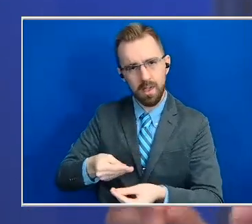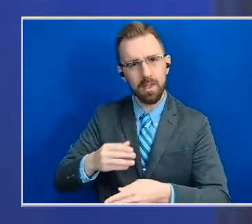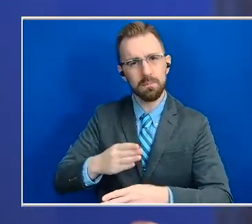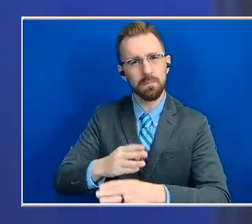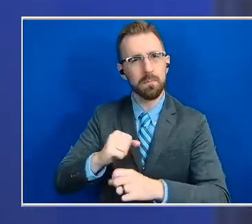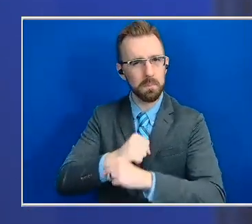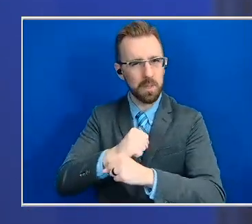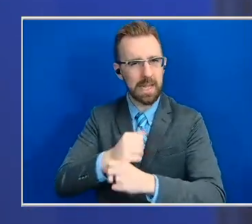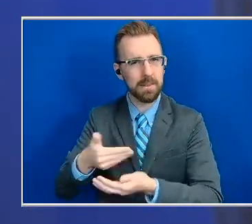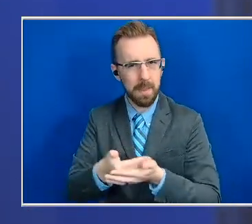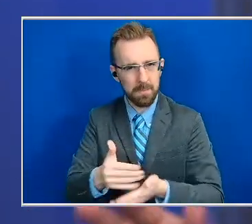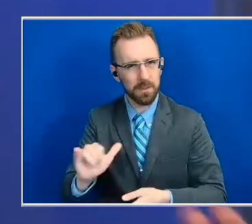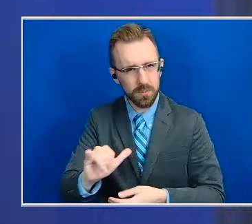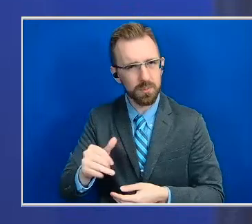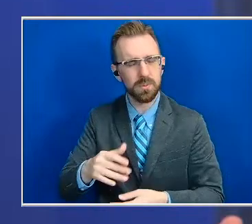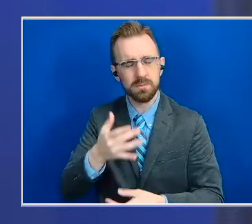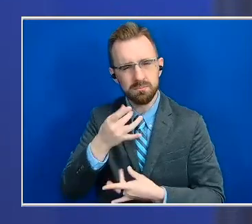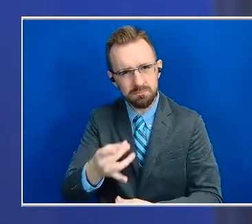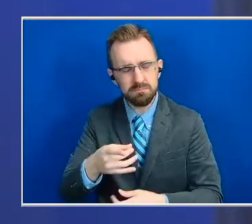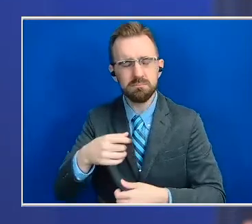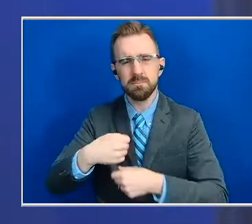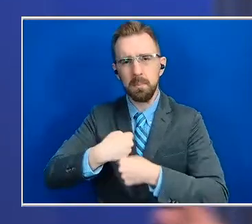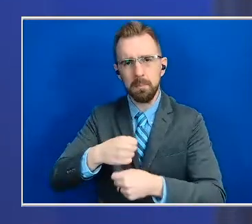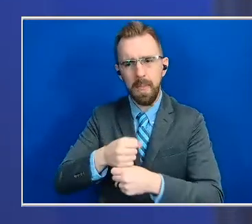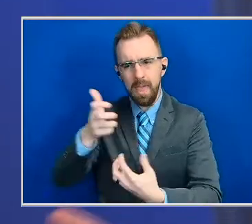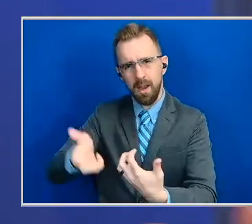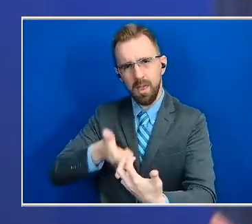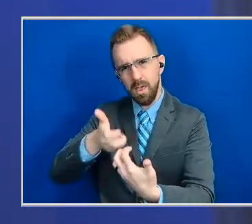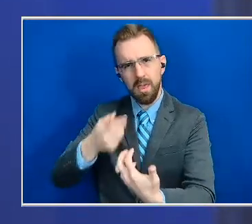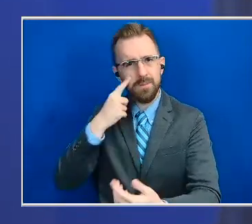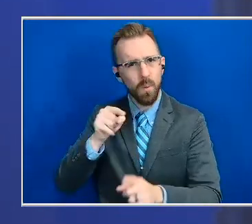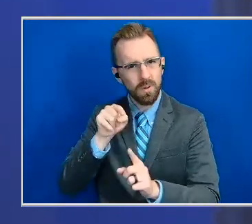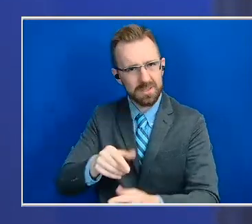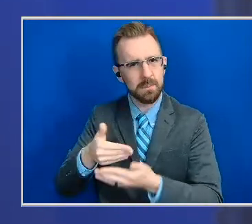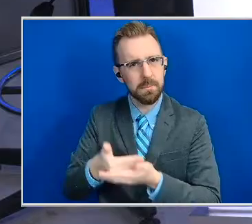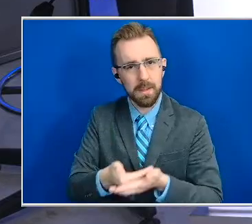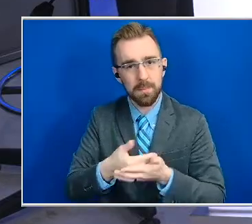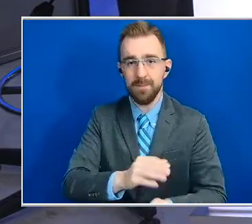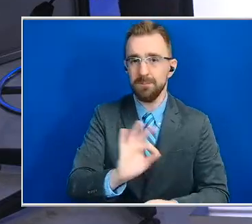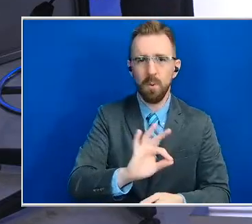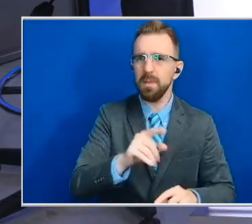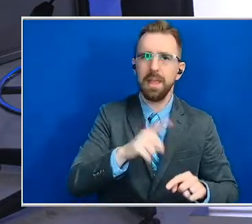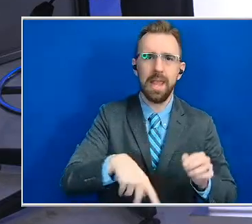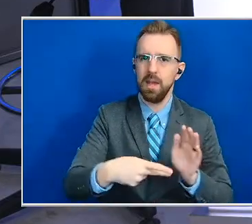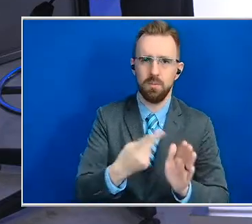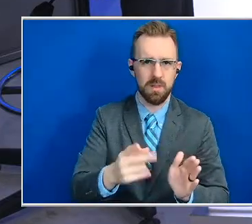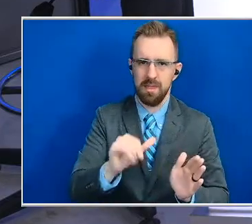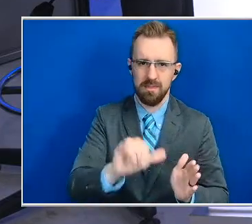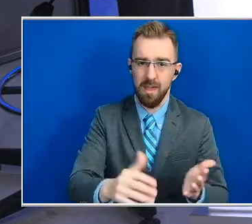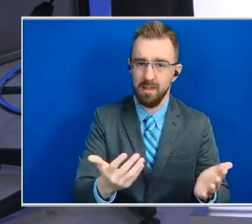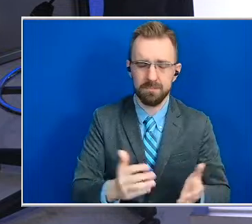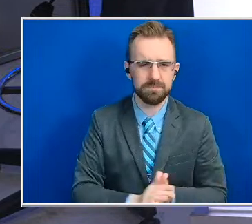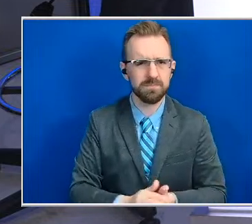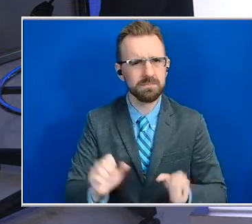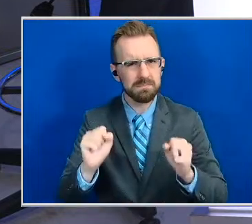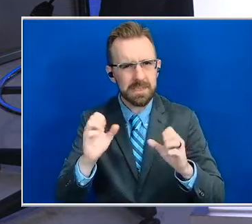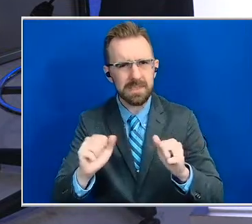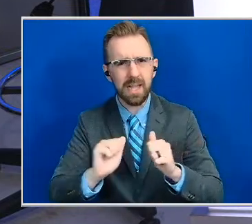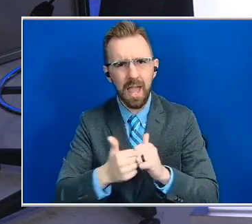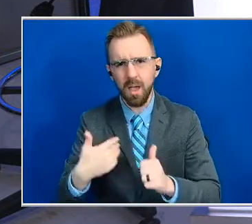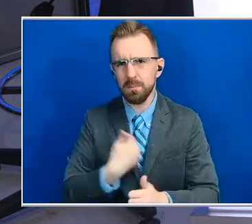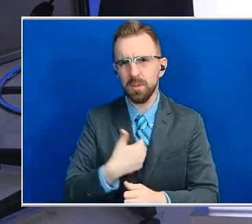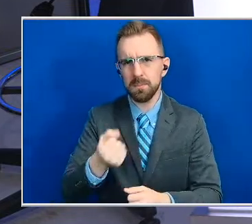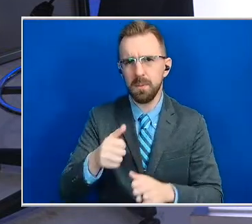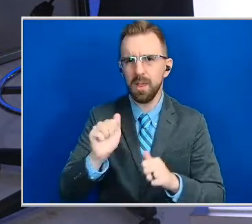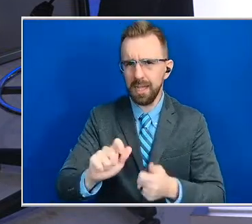is uniquely made for their baby, and that is something that formula just cannot replicate. Isn't that amazing, that how the breast milk can change when the baby's sick to